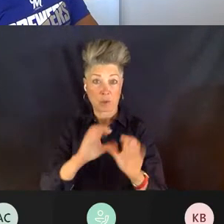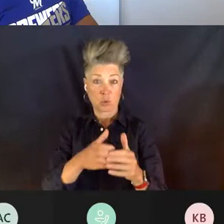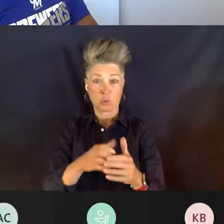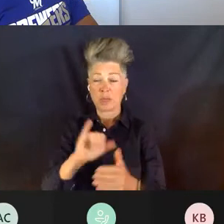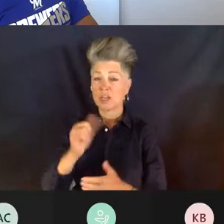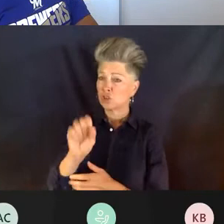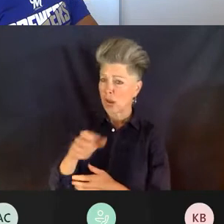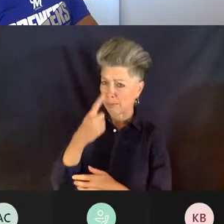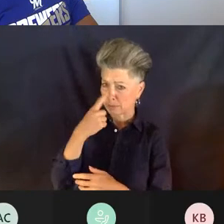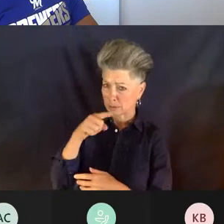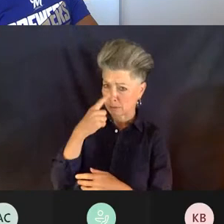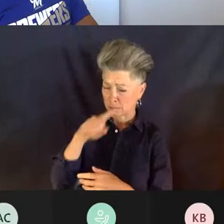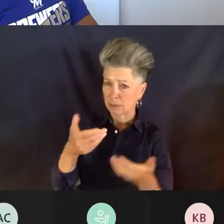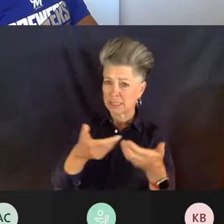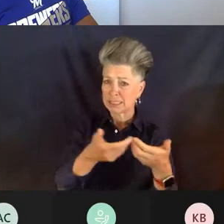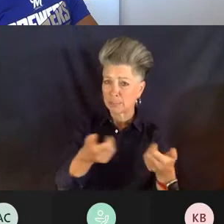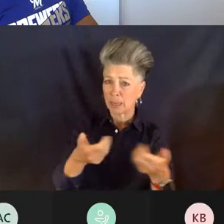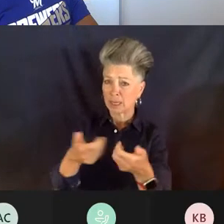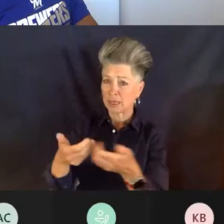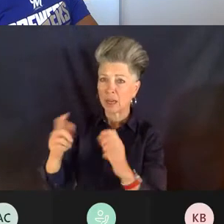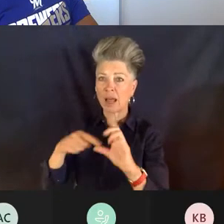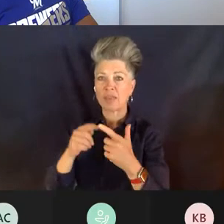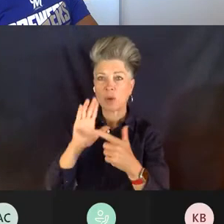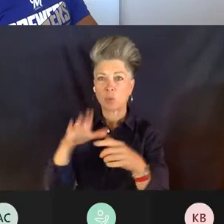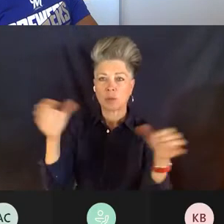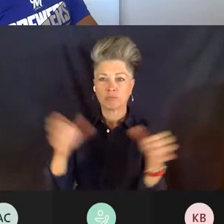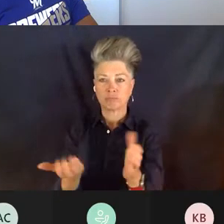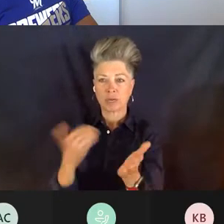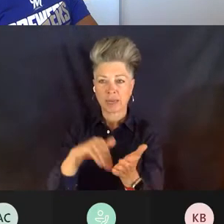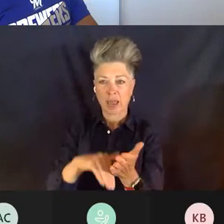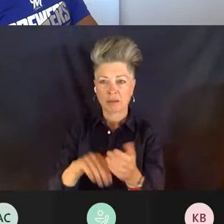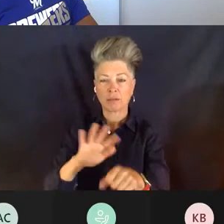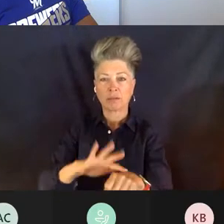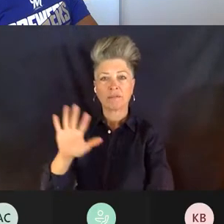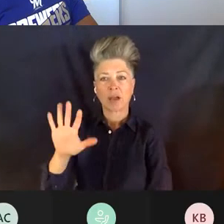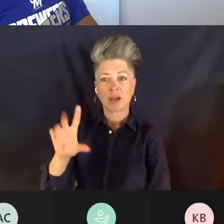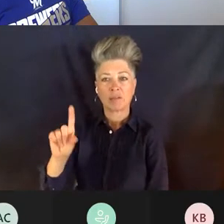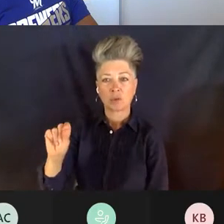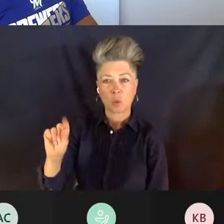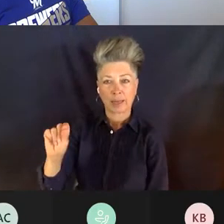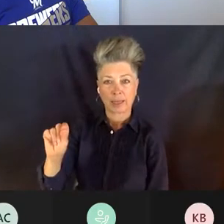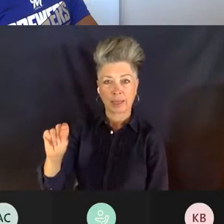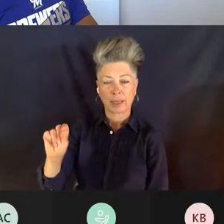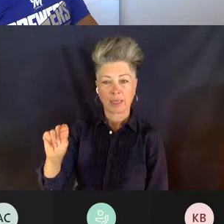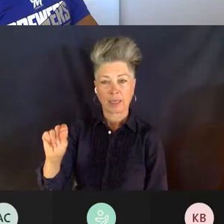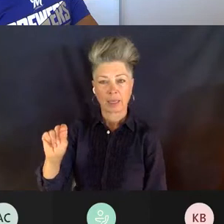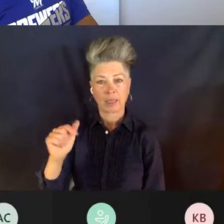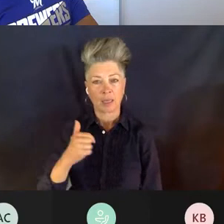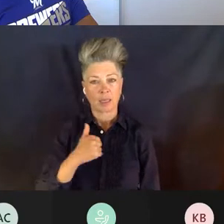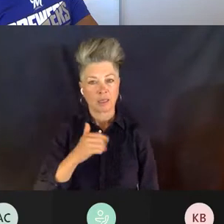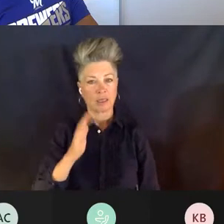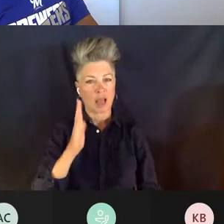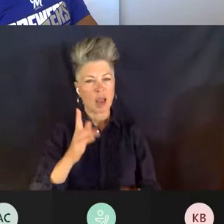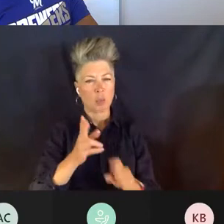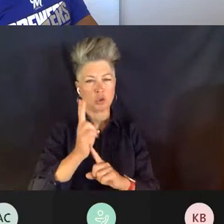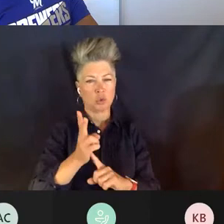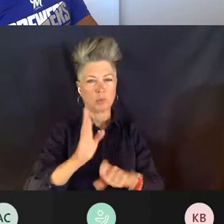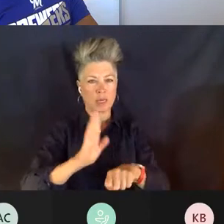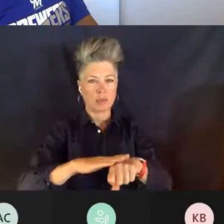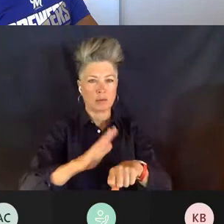us up and we'll reconvene at 5:20. And I'll provide like a 2-minute warning once we're